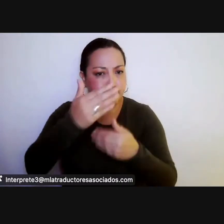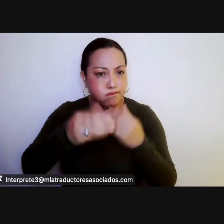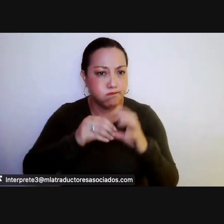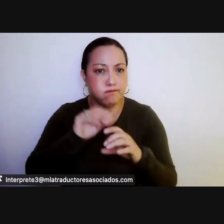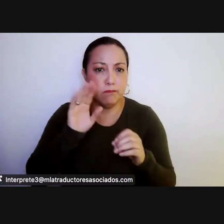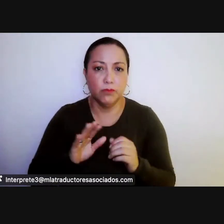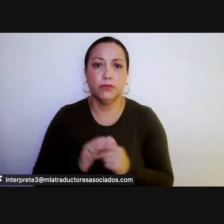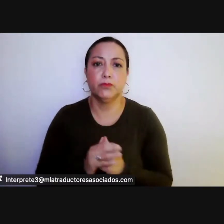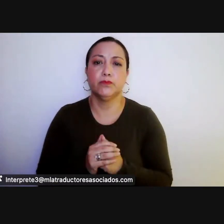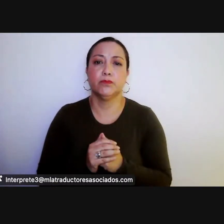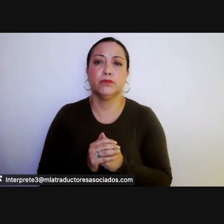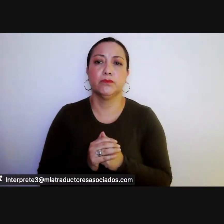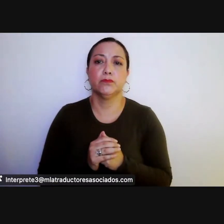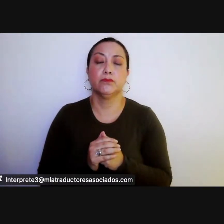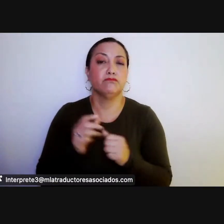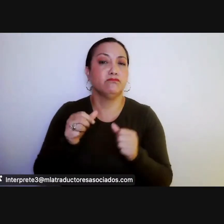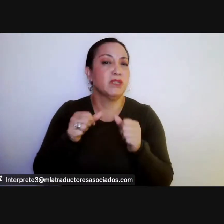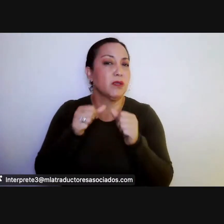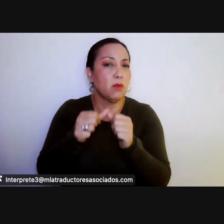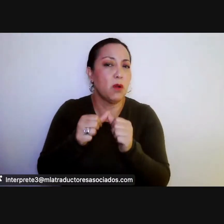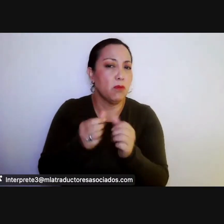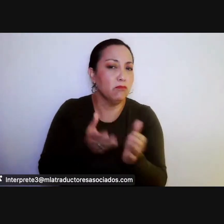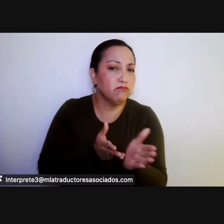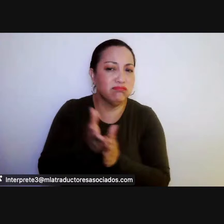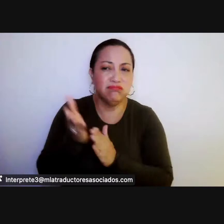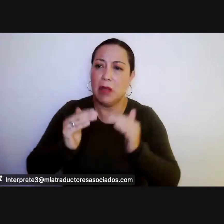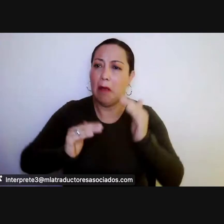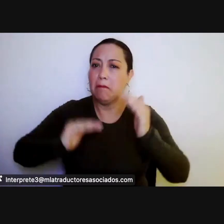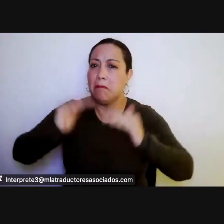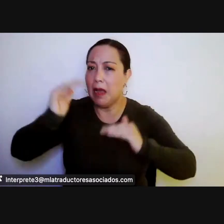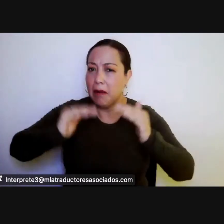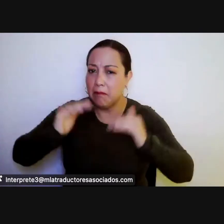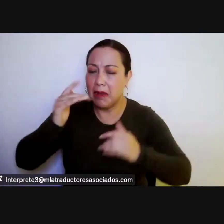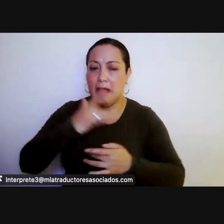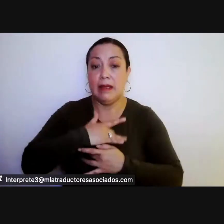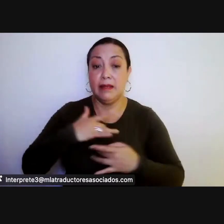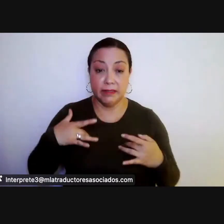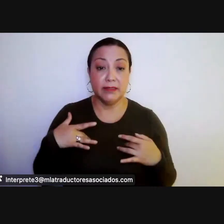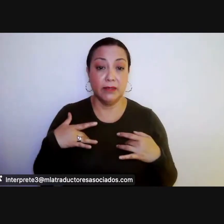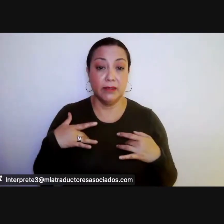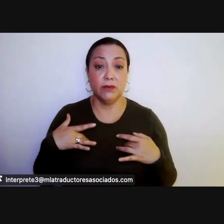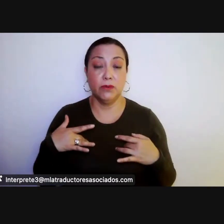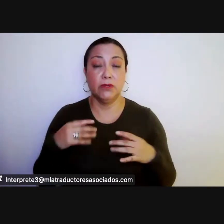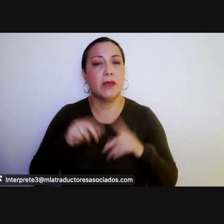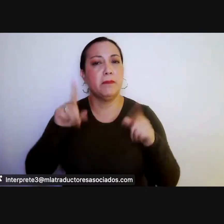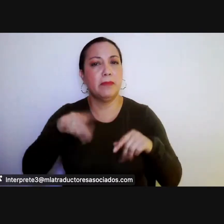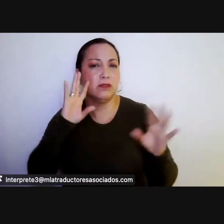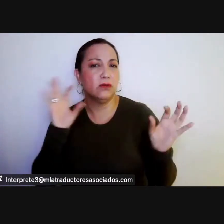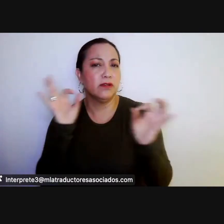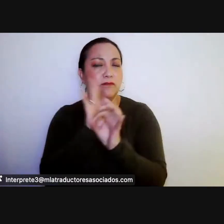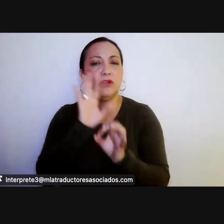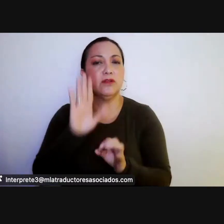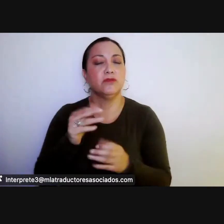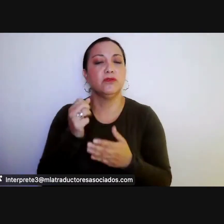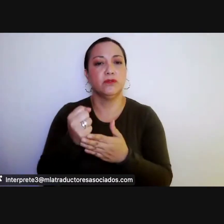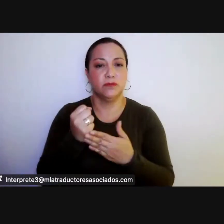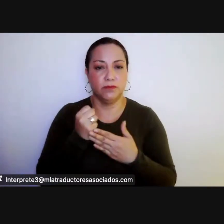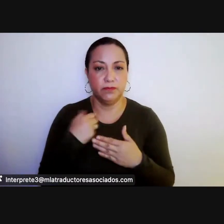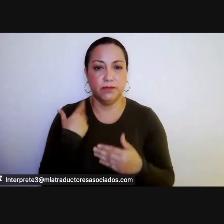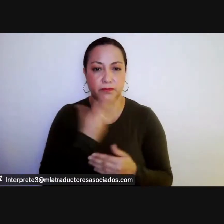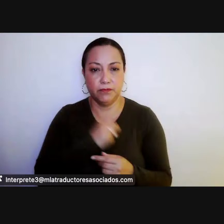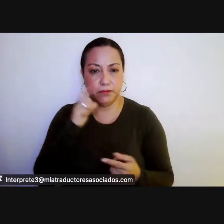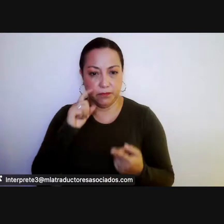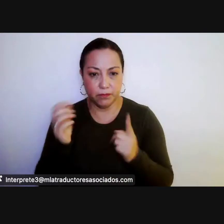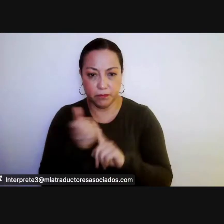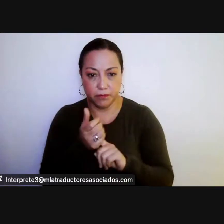are part of these efforts toward health and to have an approach that